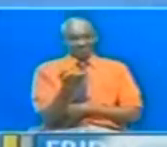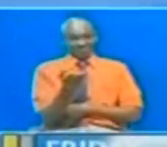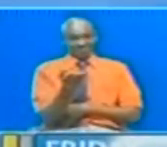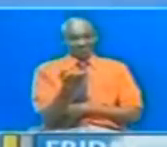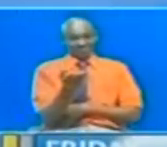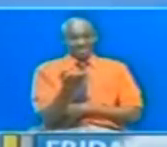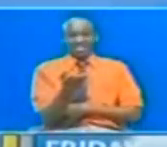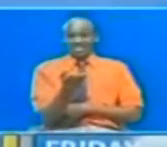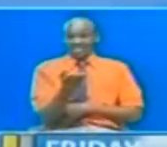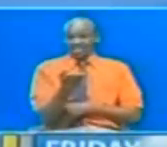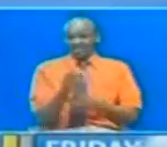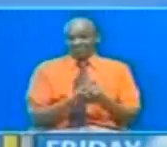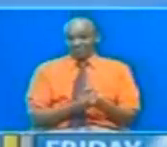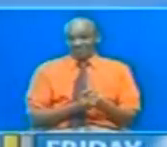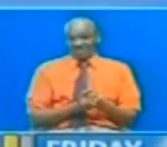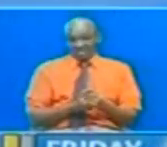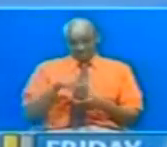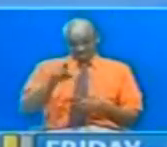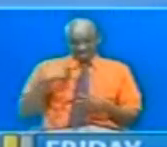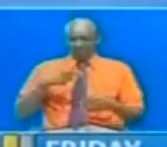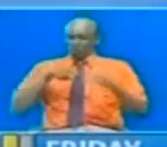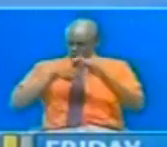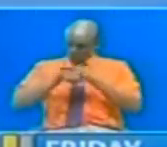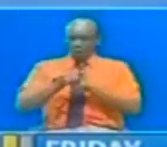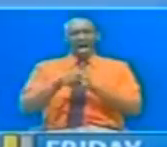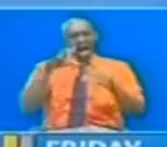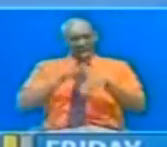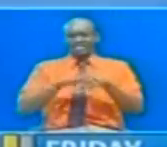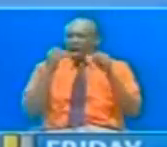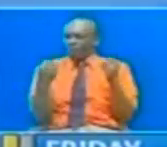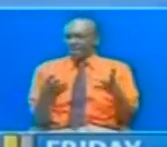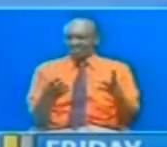consumption to score